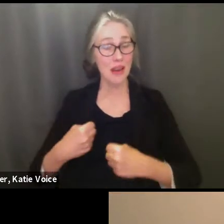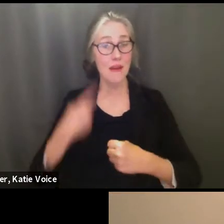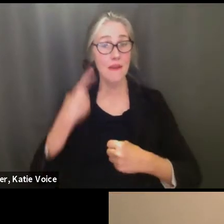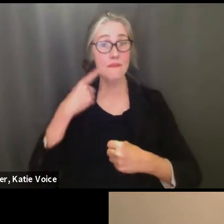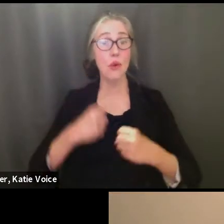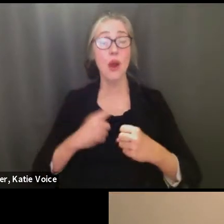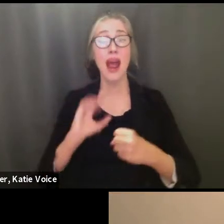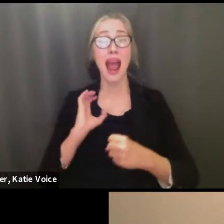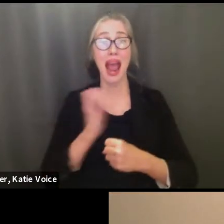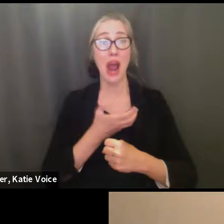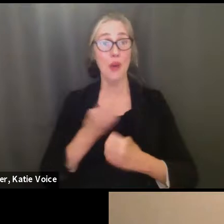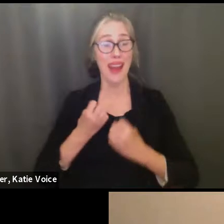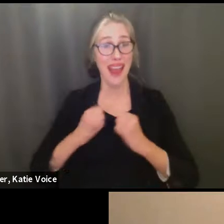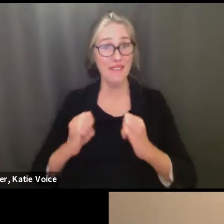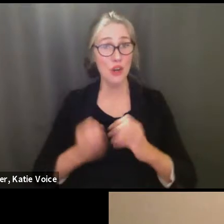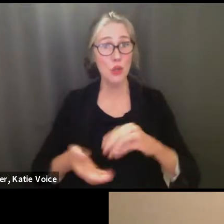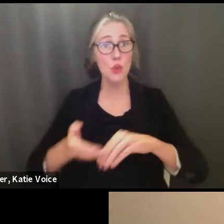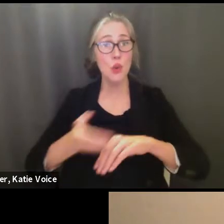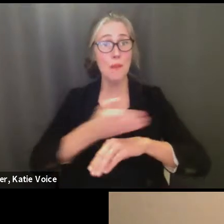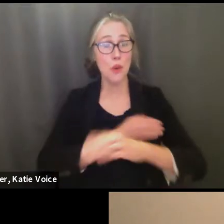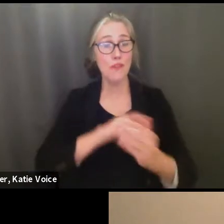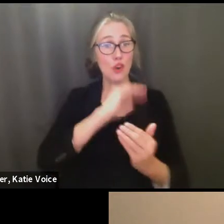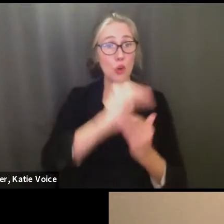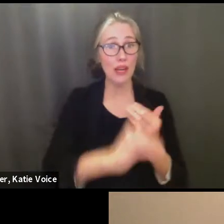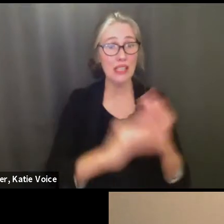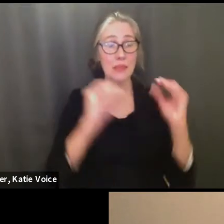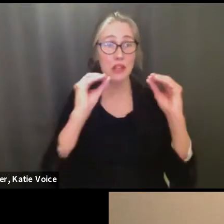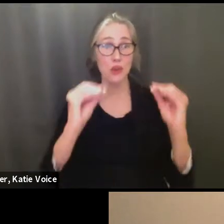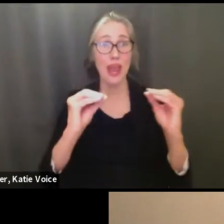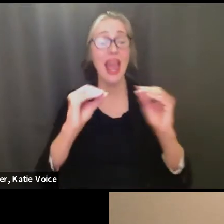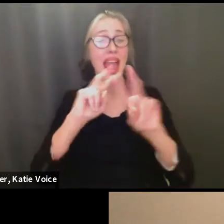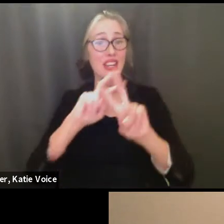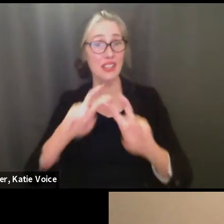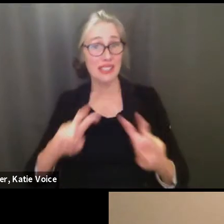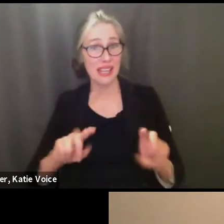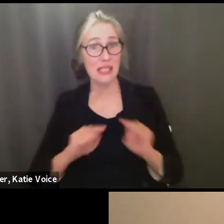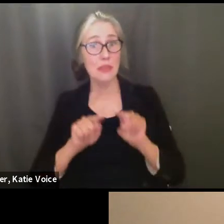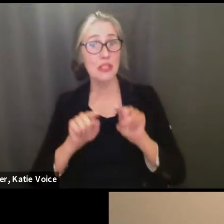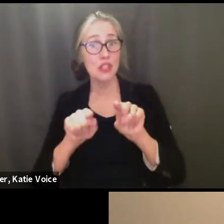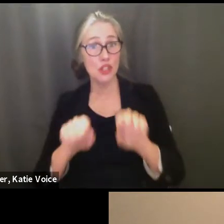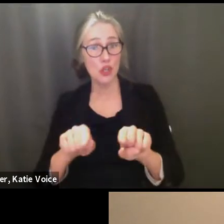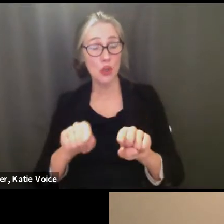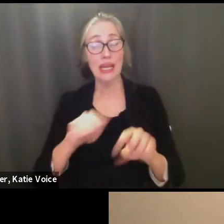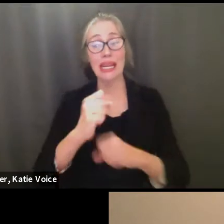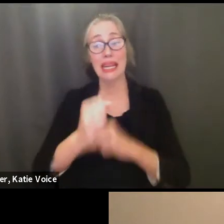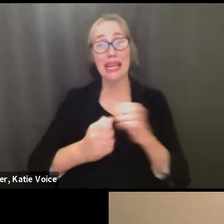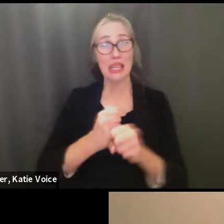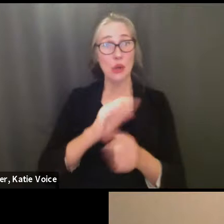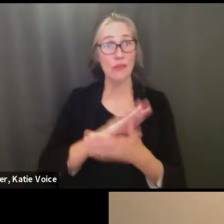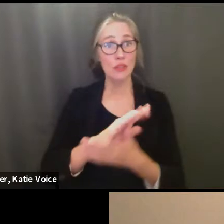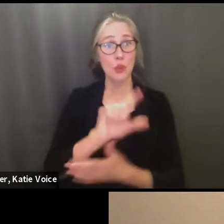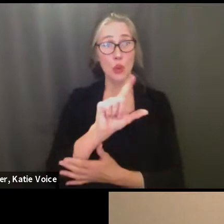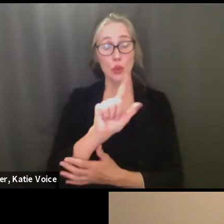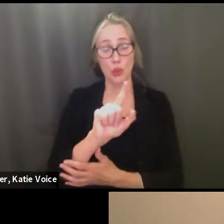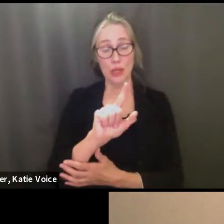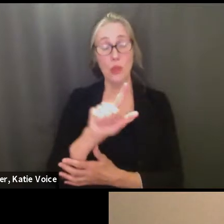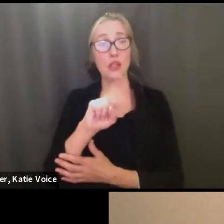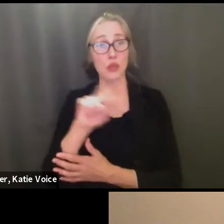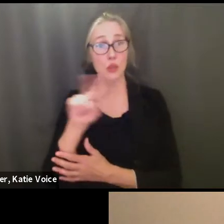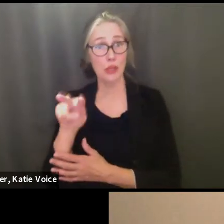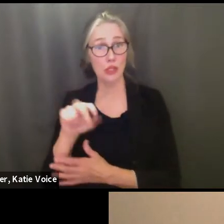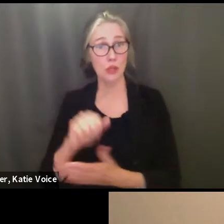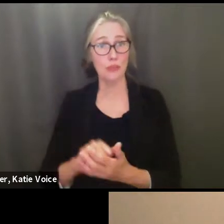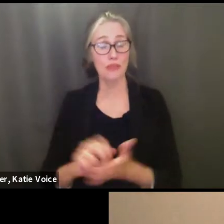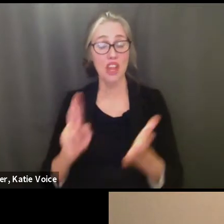efforts in terms of curriculum, instruction, and assessment as we head into the 21-22 school year. 2 of these